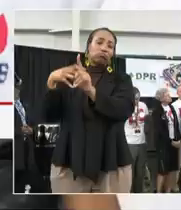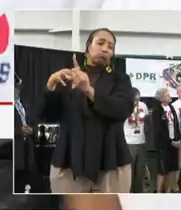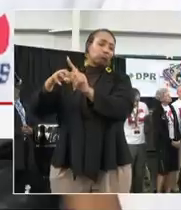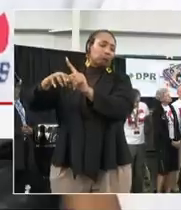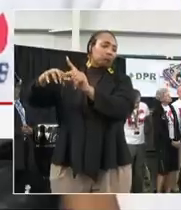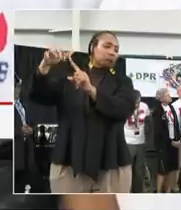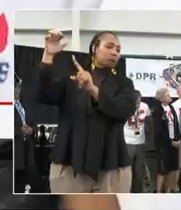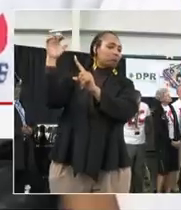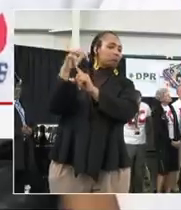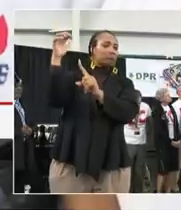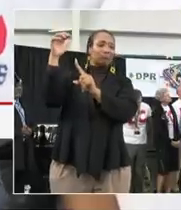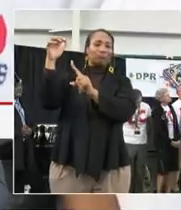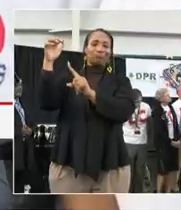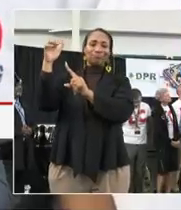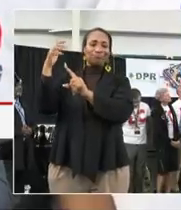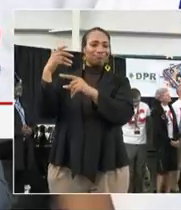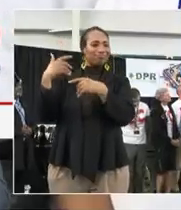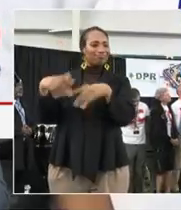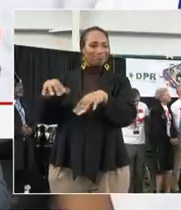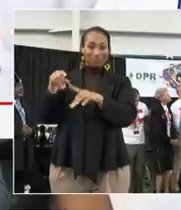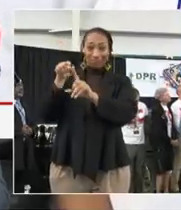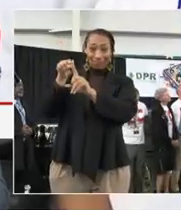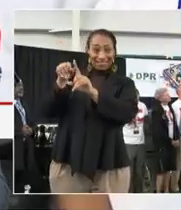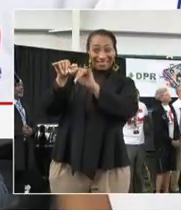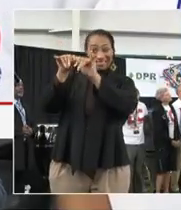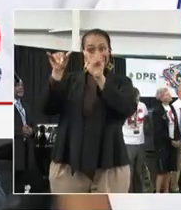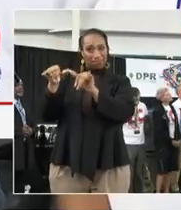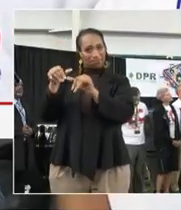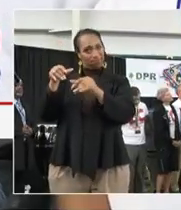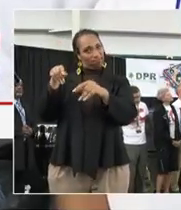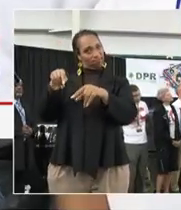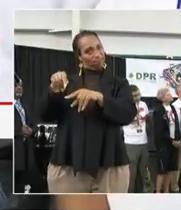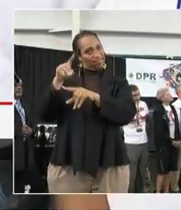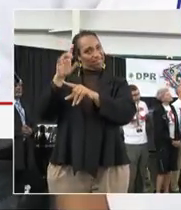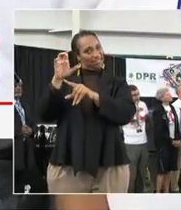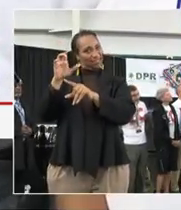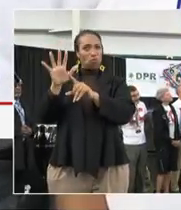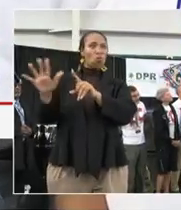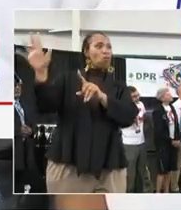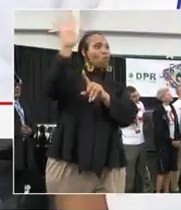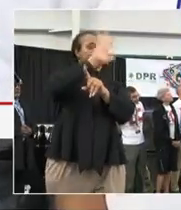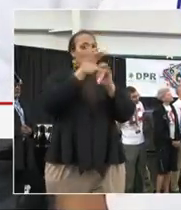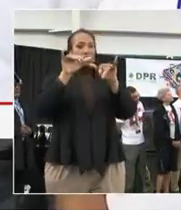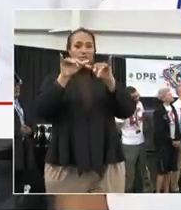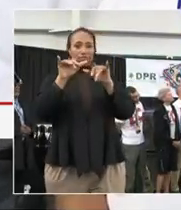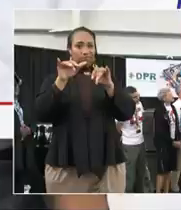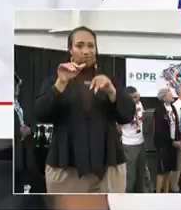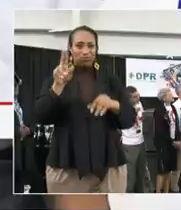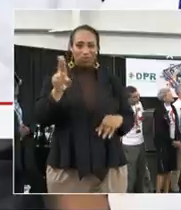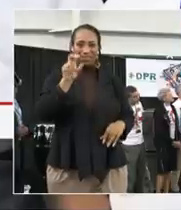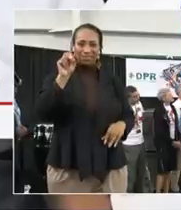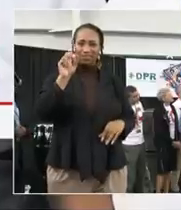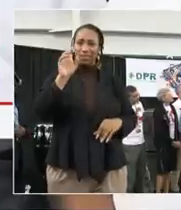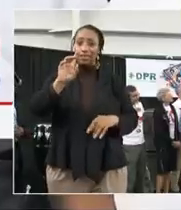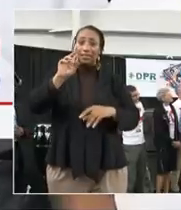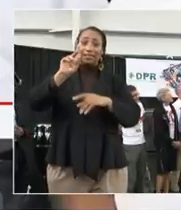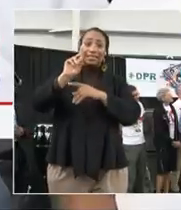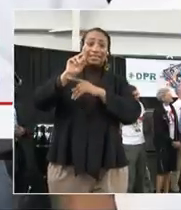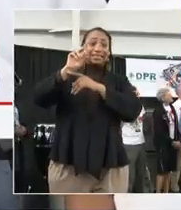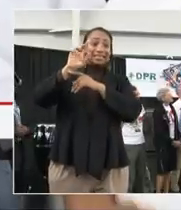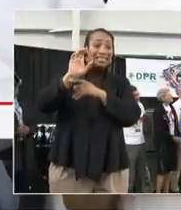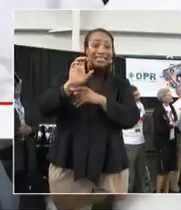fastest improving in the region, in the nation, and D.C. Public Schools is getting the job